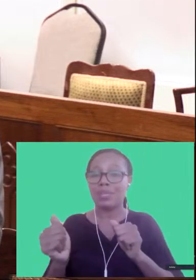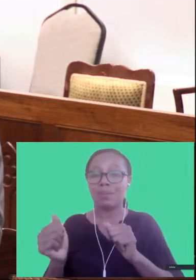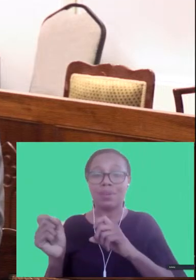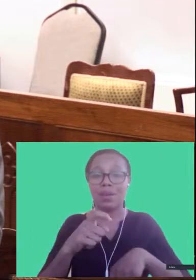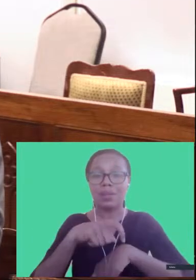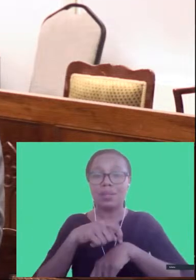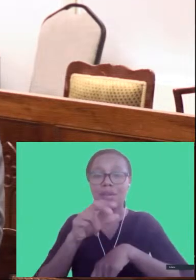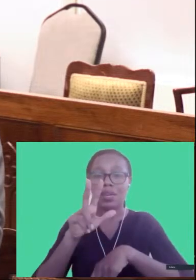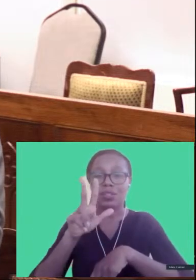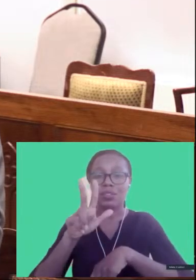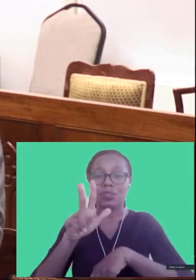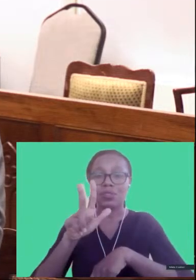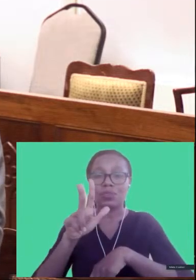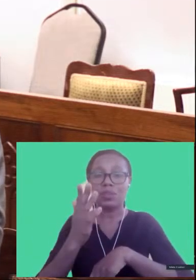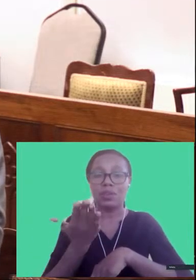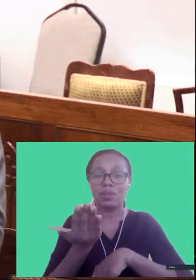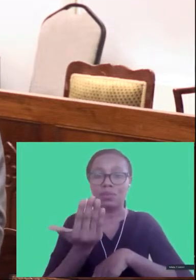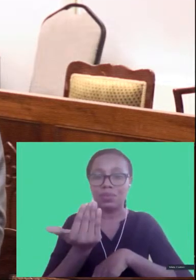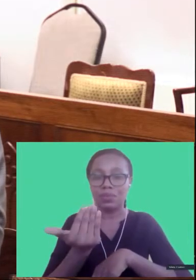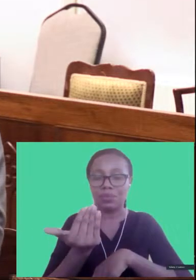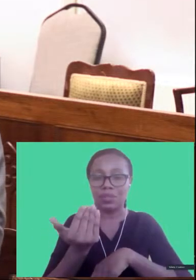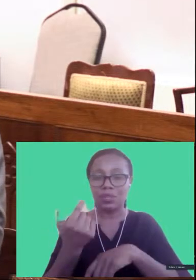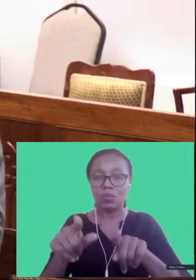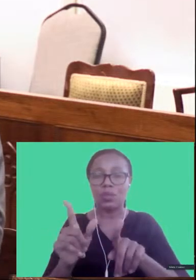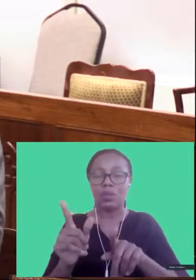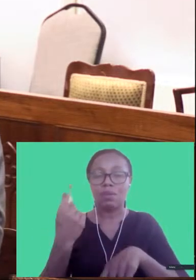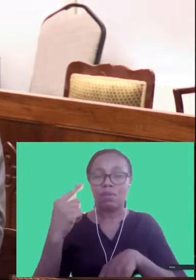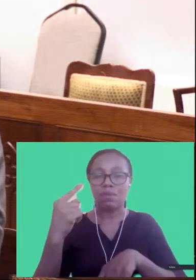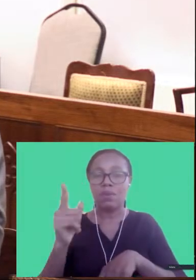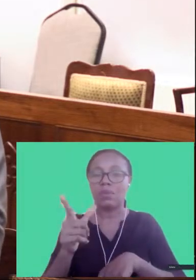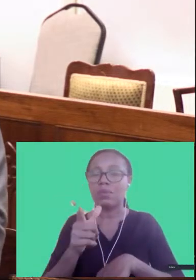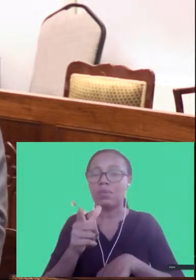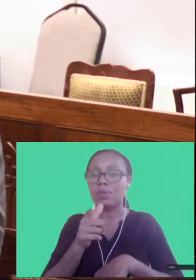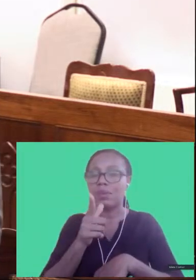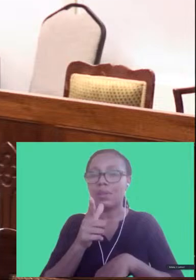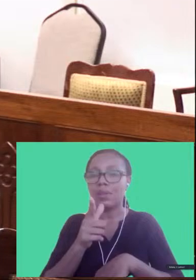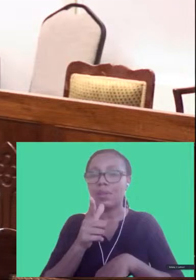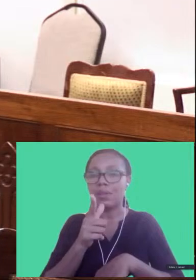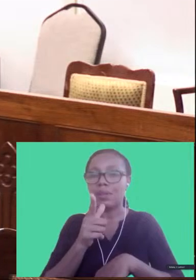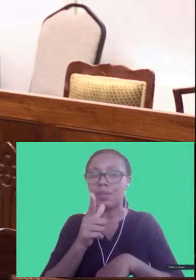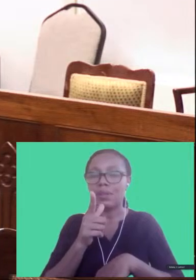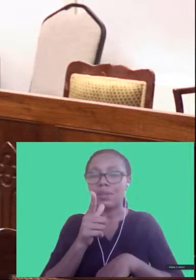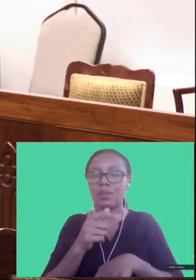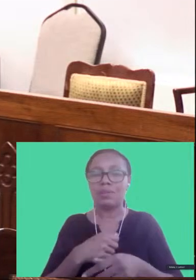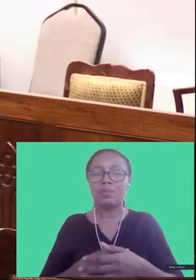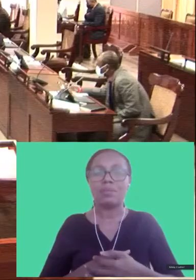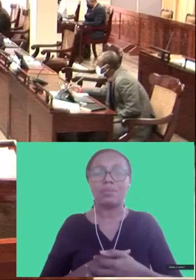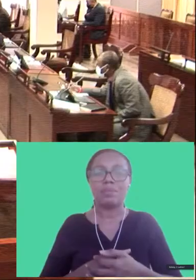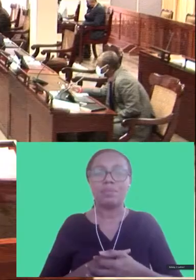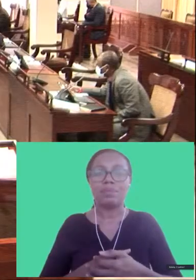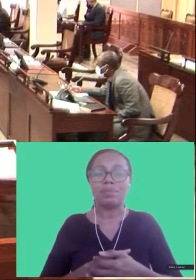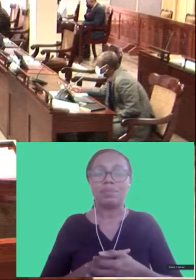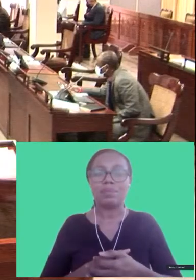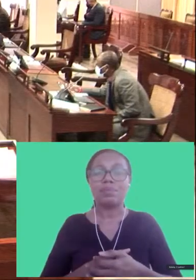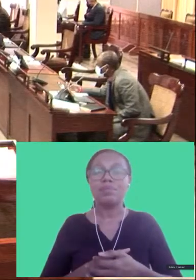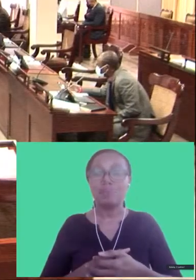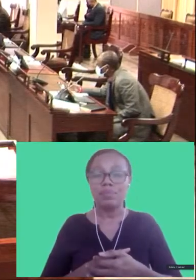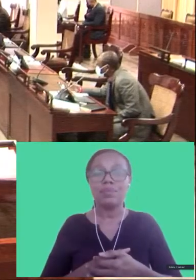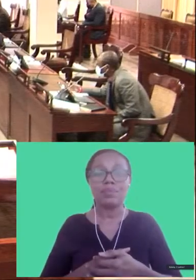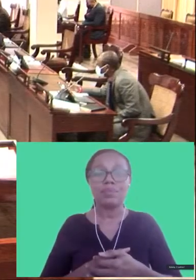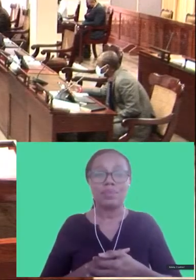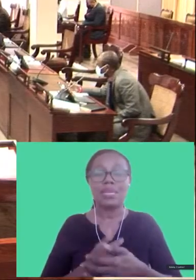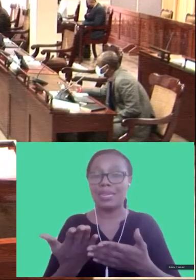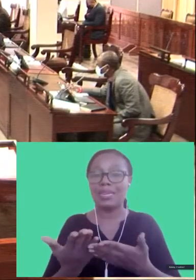The question is that this Honourable Chairman be suspended until 3:15 p.m. All those honourable members in favor, please say